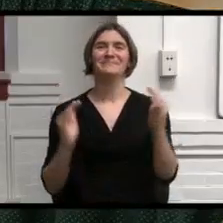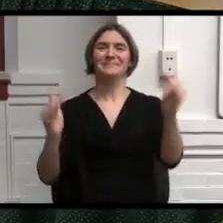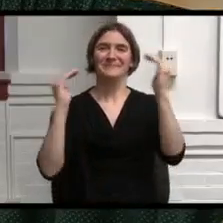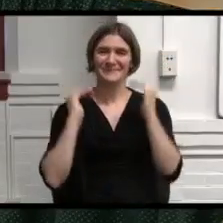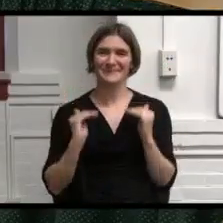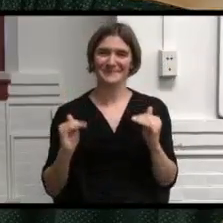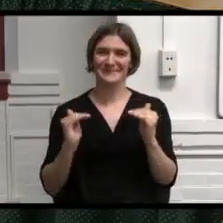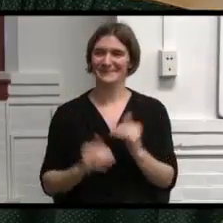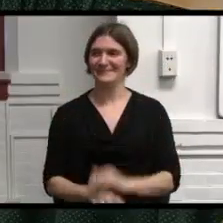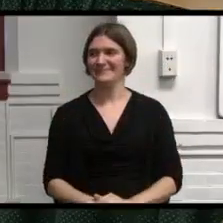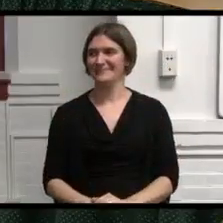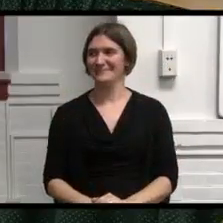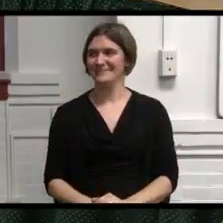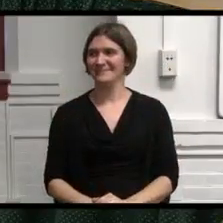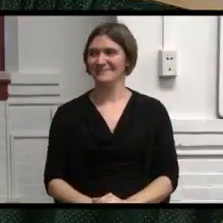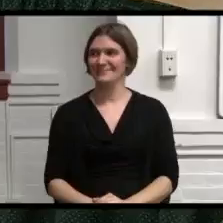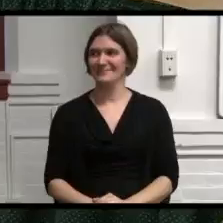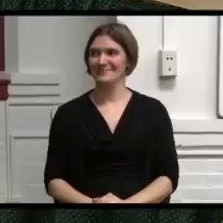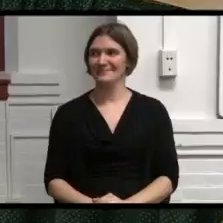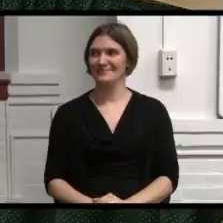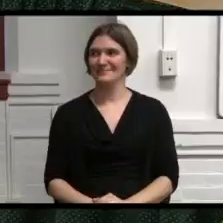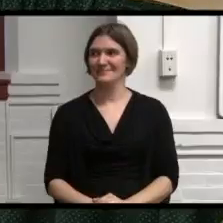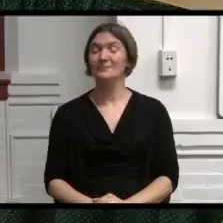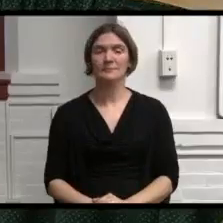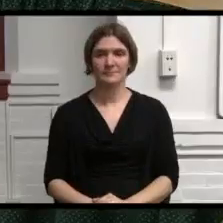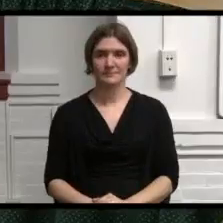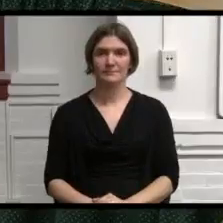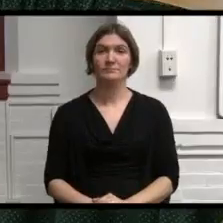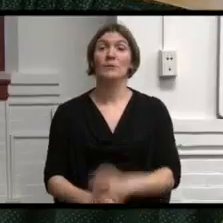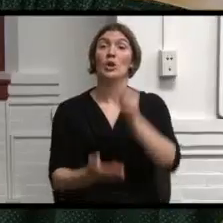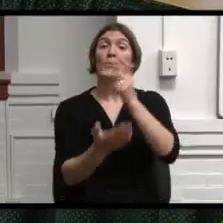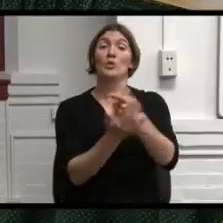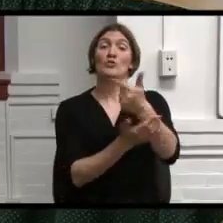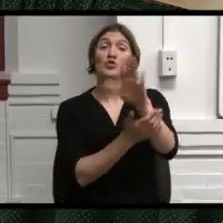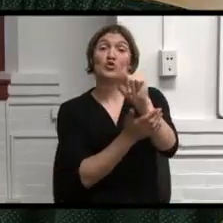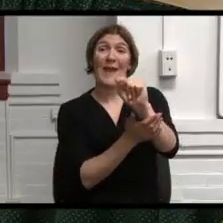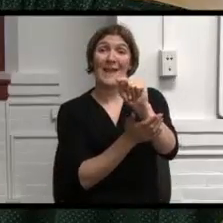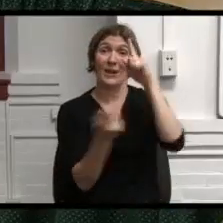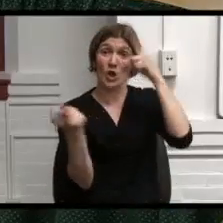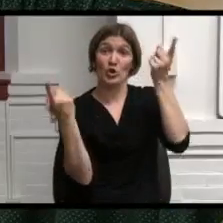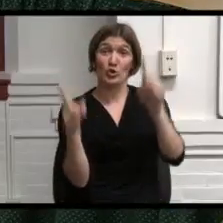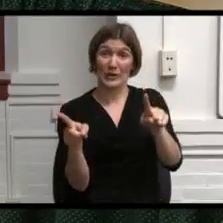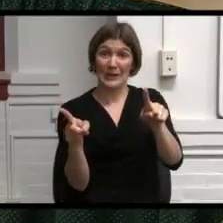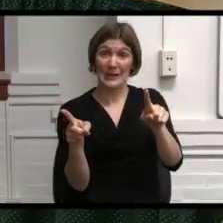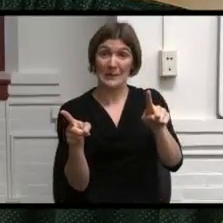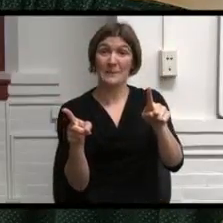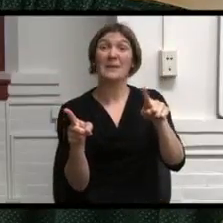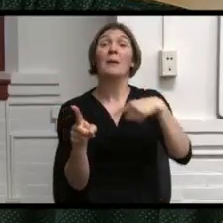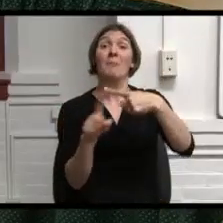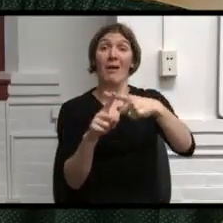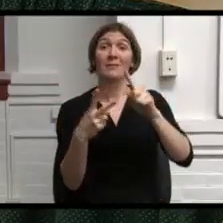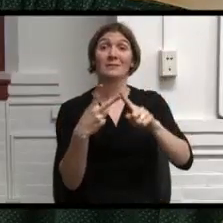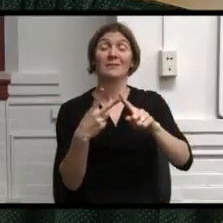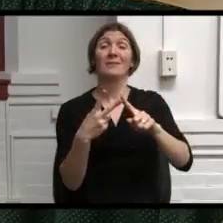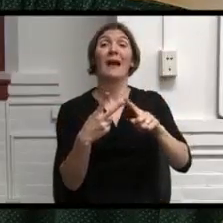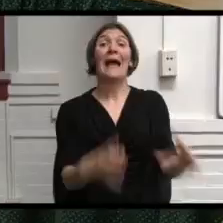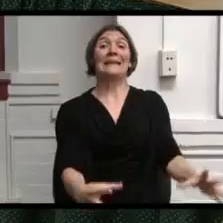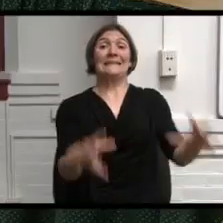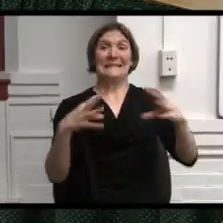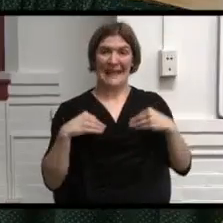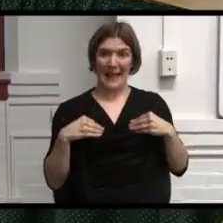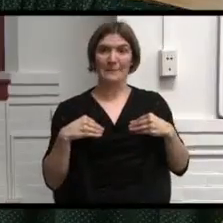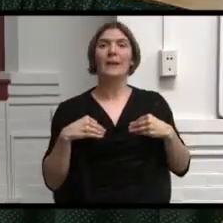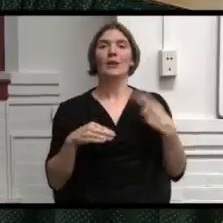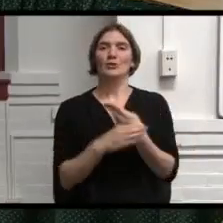Okay, the next I'm done. item is to approve a grant agreement and accept and